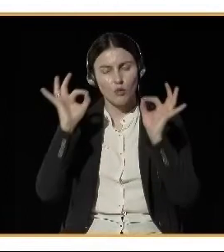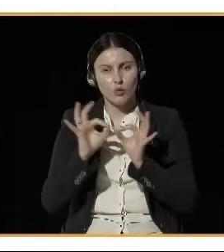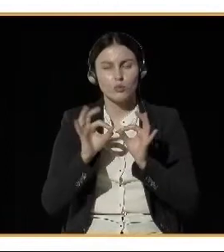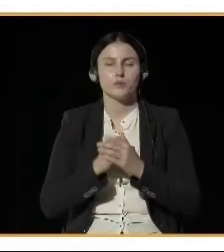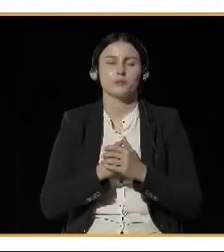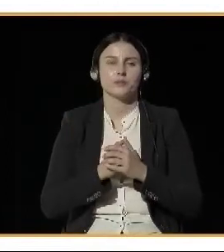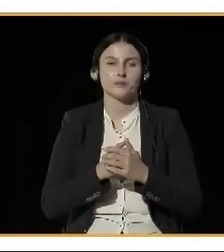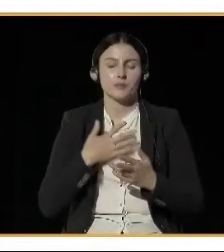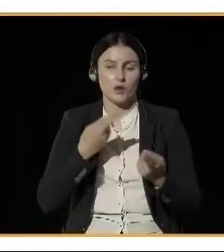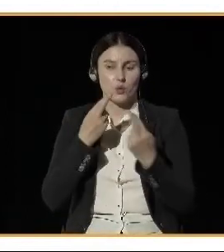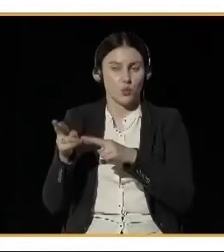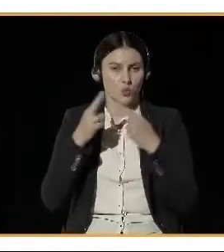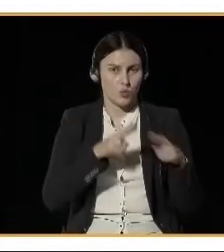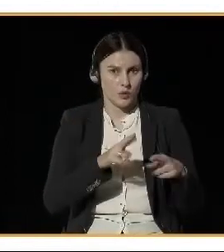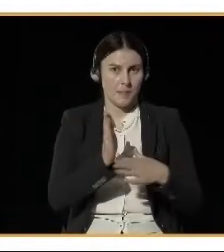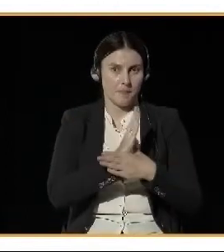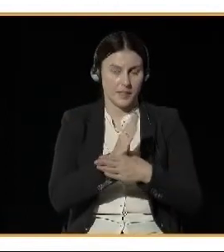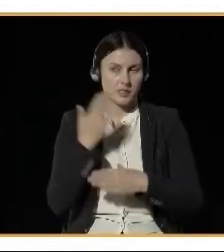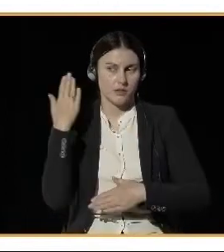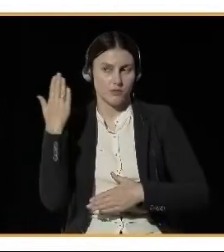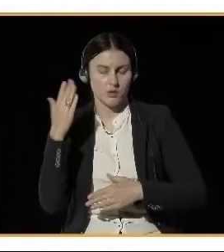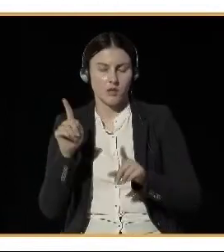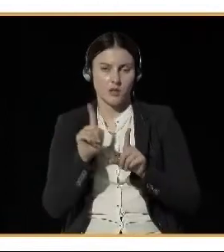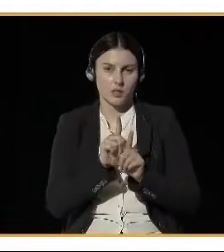those professional ones.